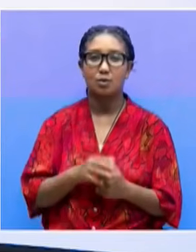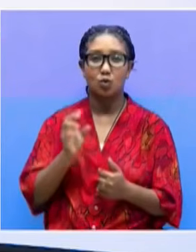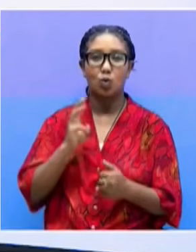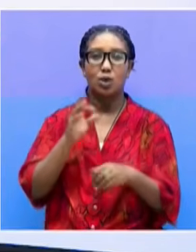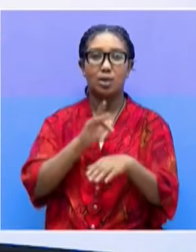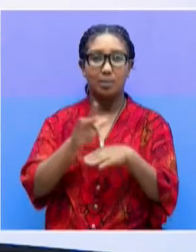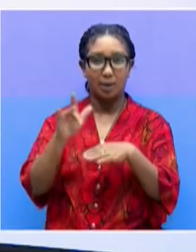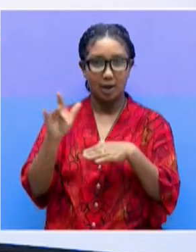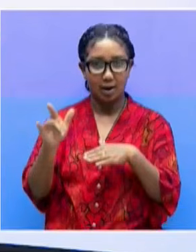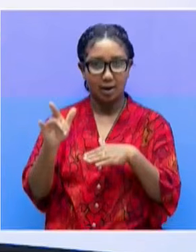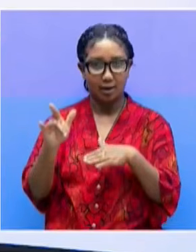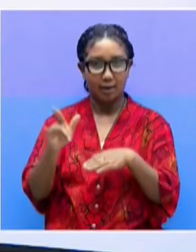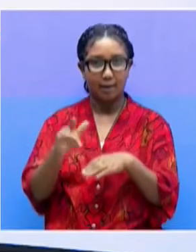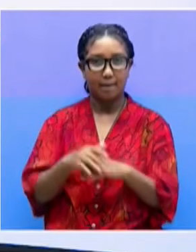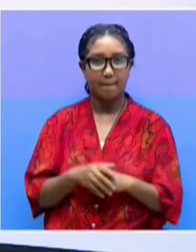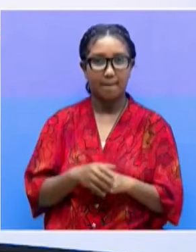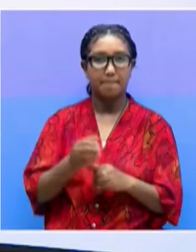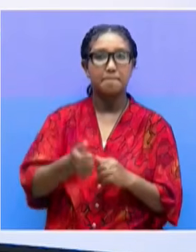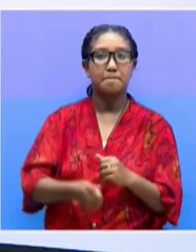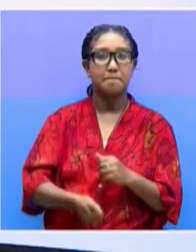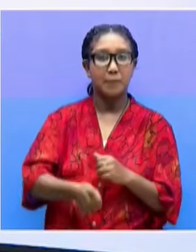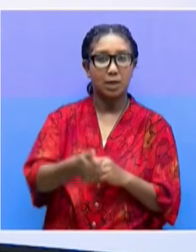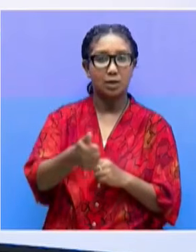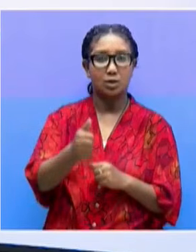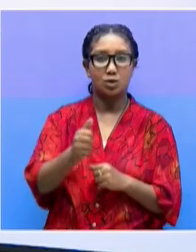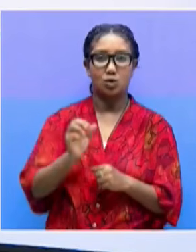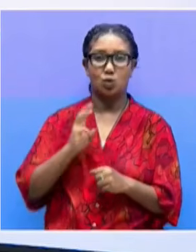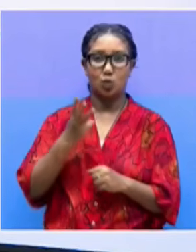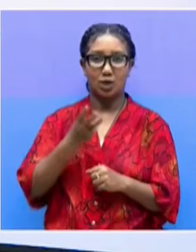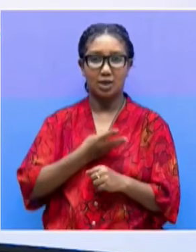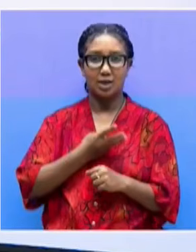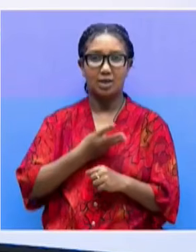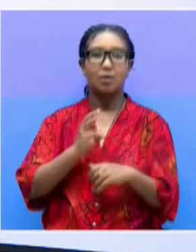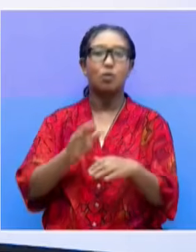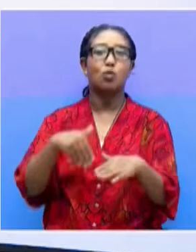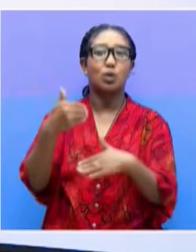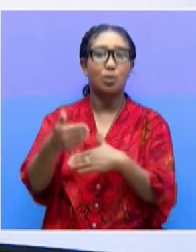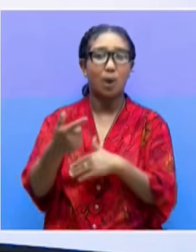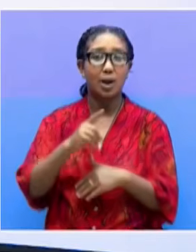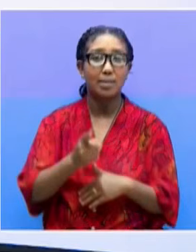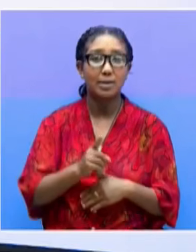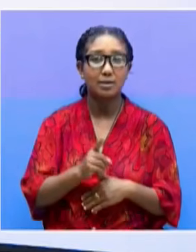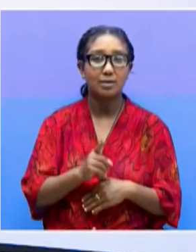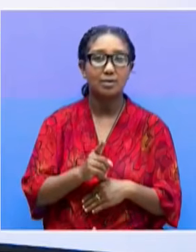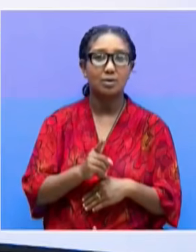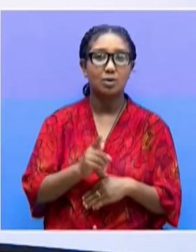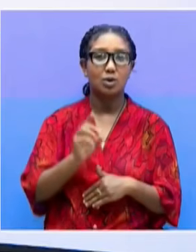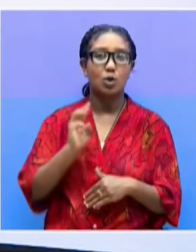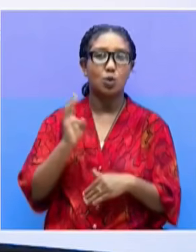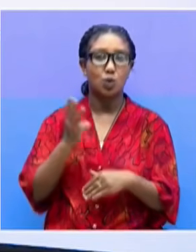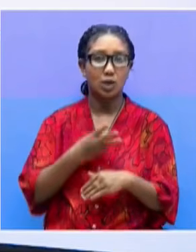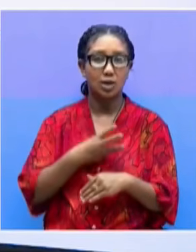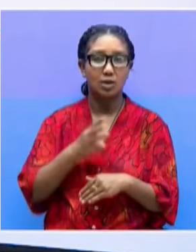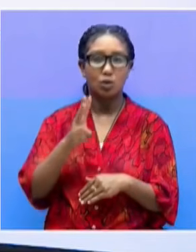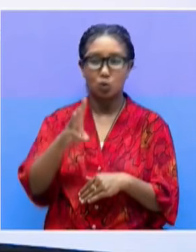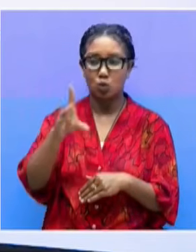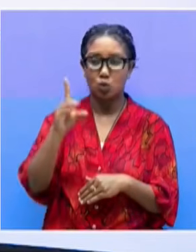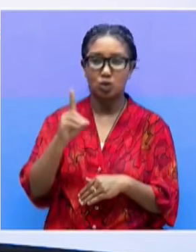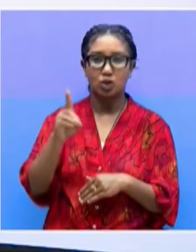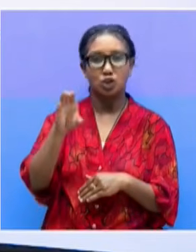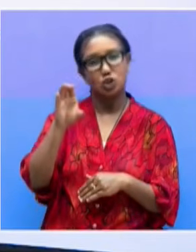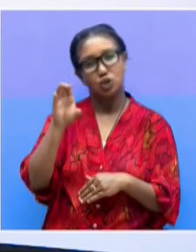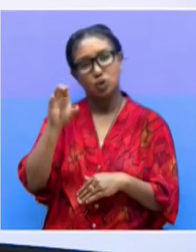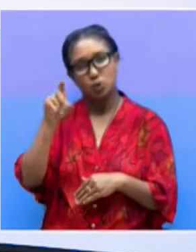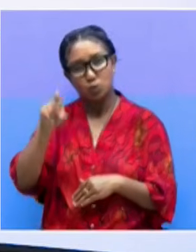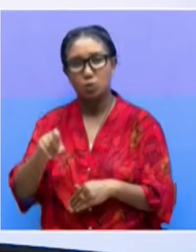we blank. Now let's go to the main clause. We. After we can use what? We would, should,